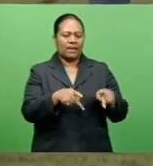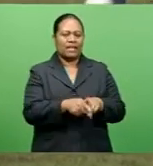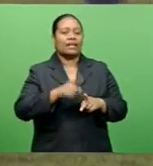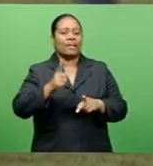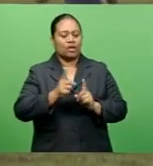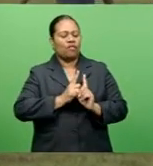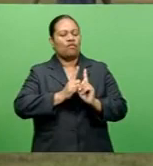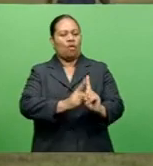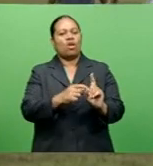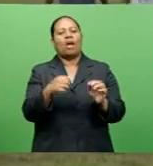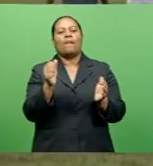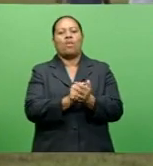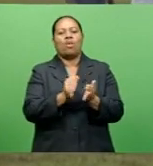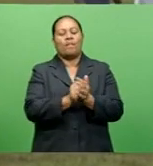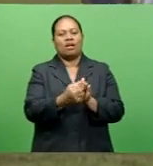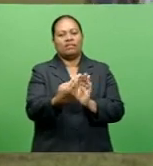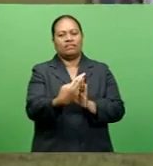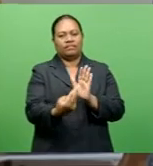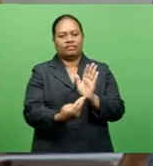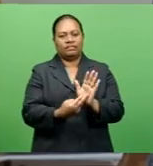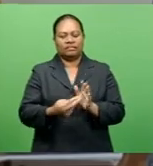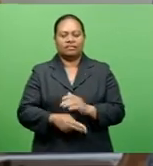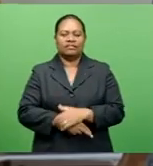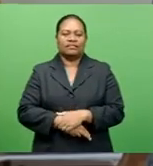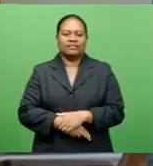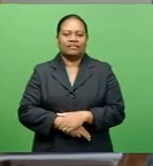follow the proper process. But if they are